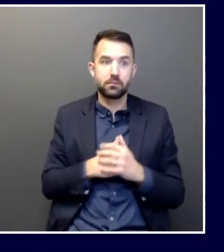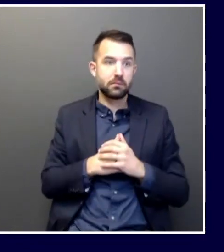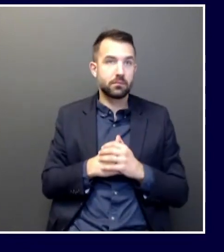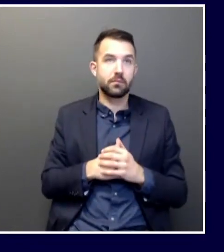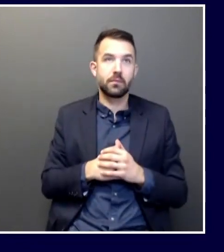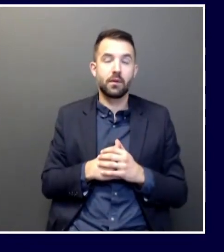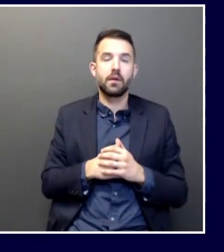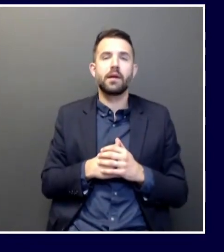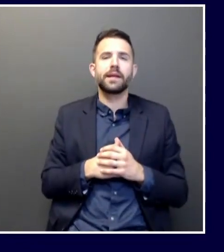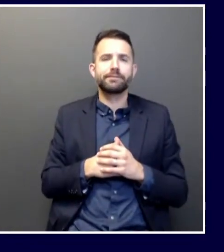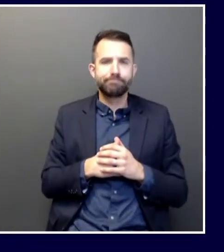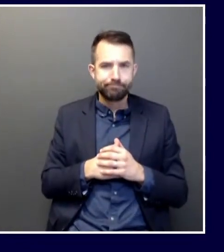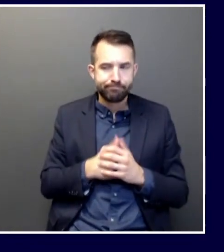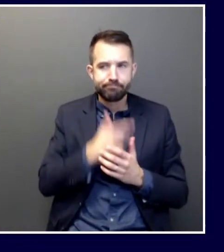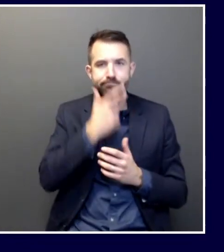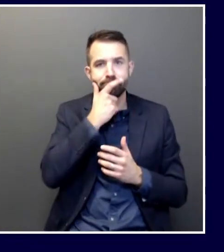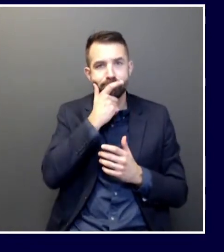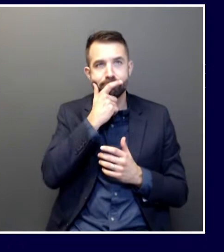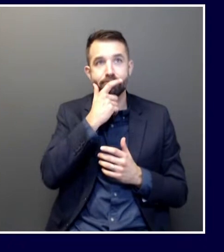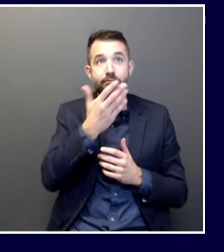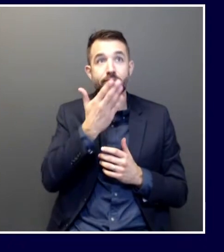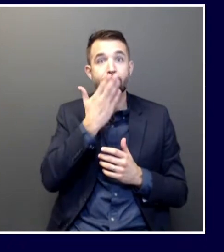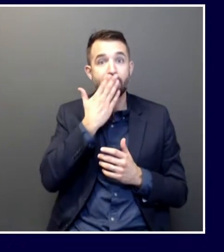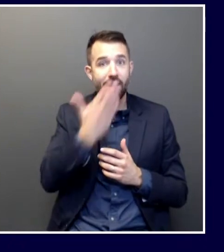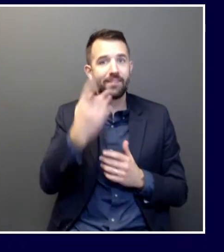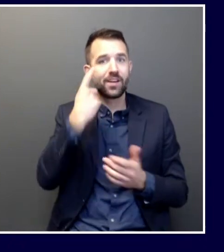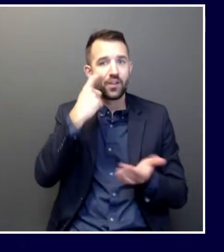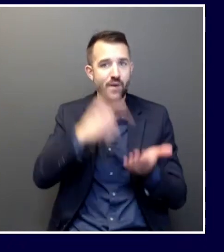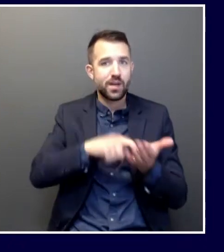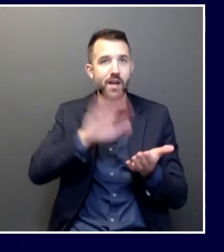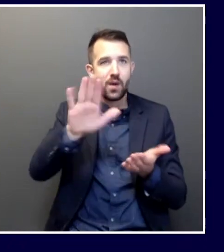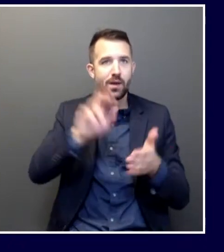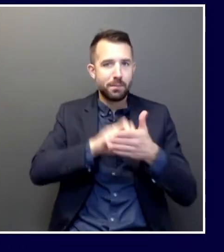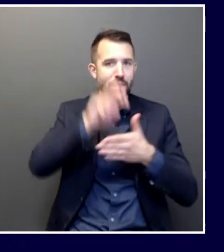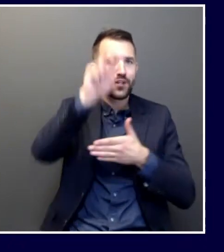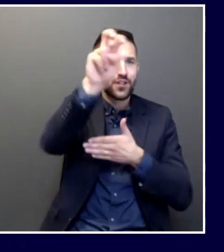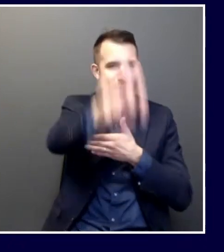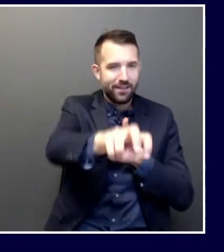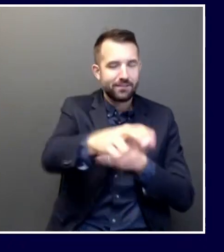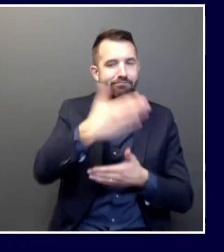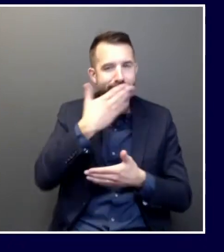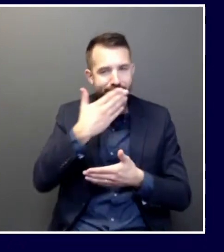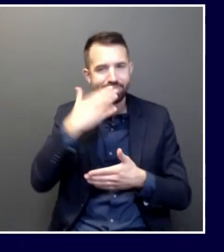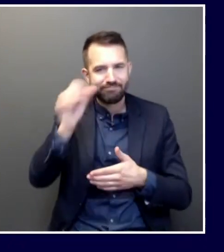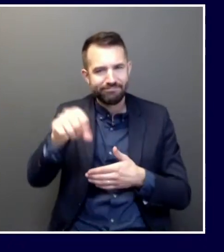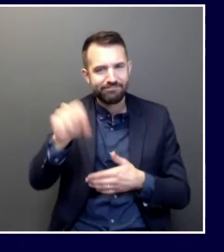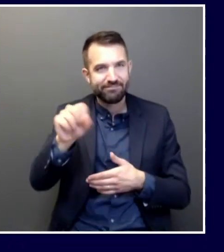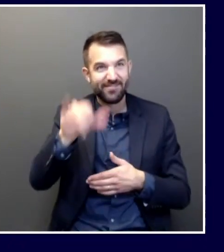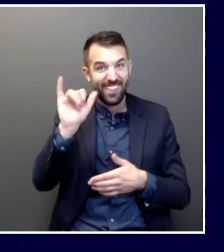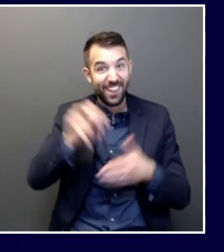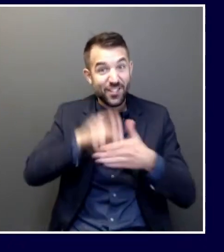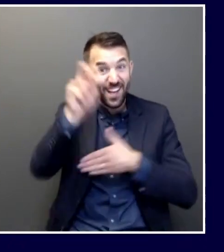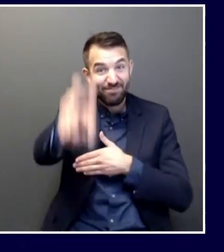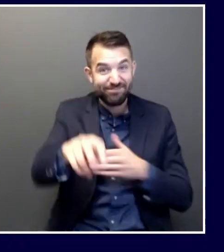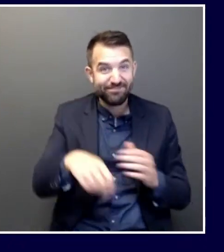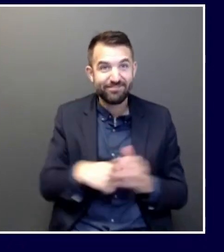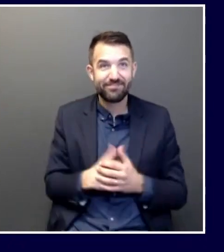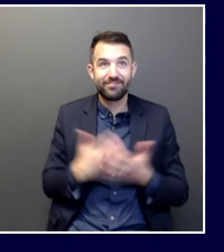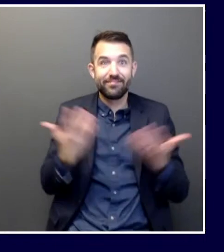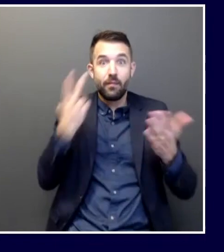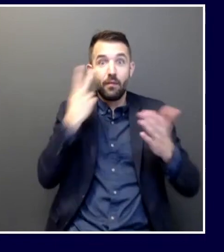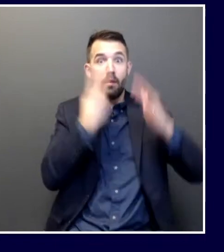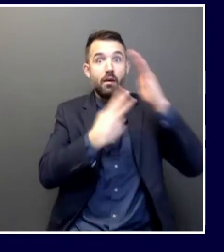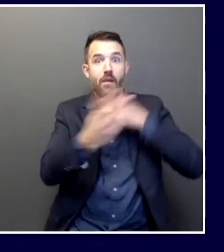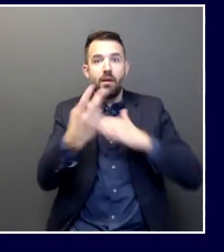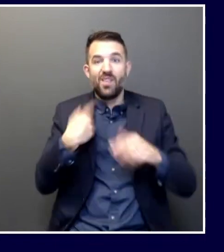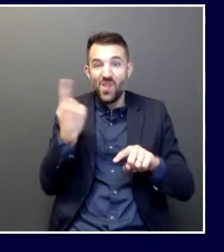your acknowledgement of the cart and the horse in this. It's too early to say, and there's a diversity of opinion right